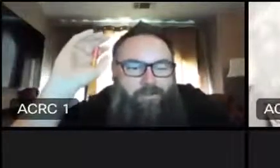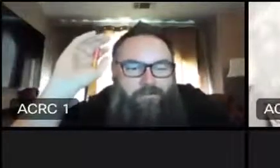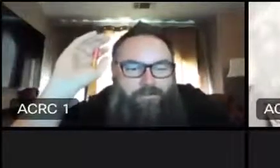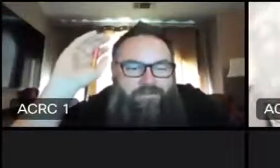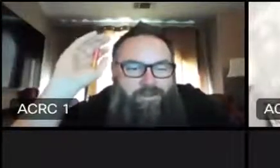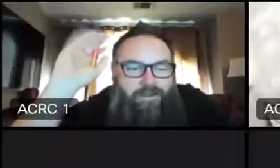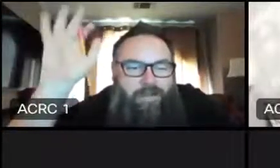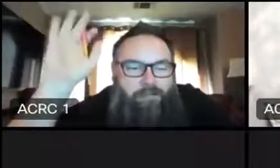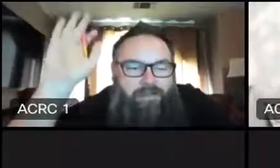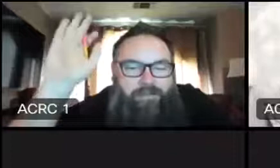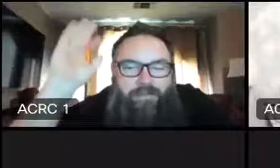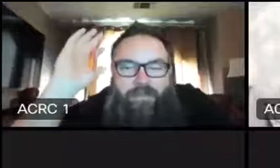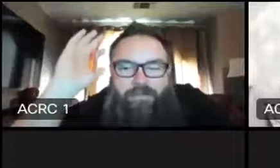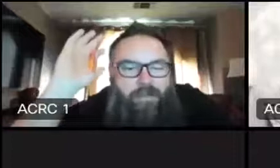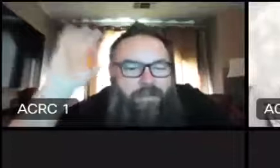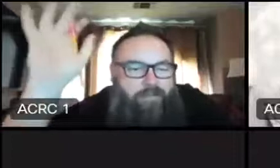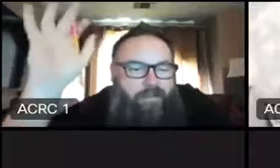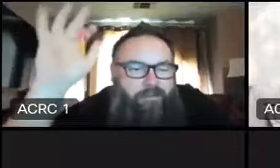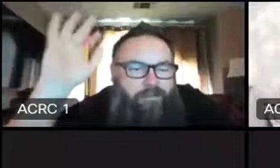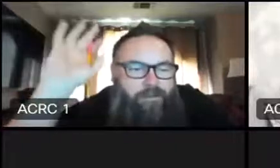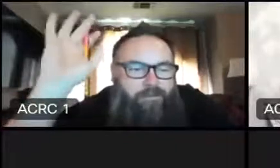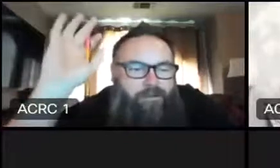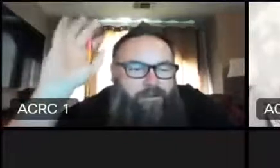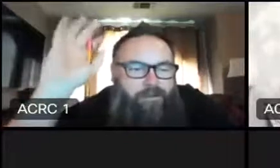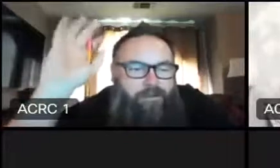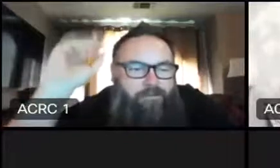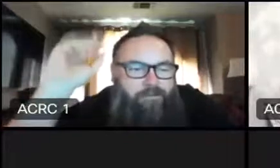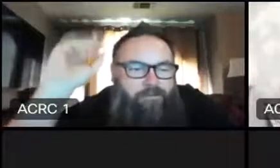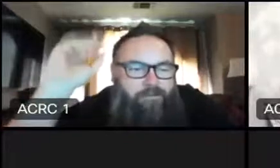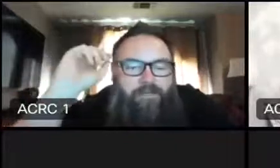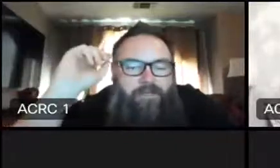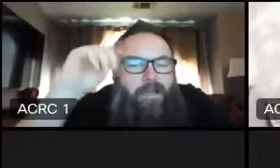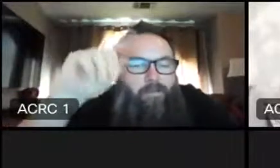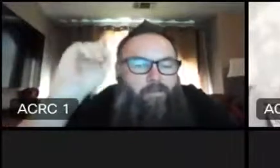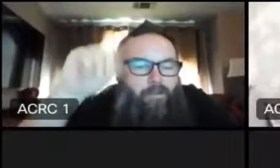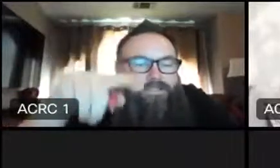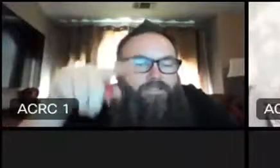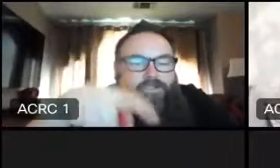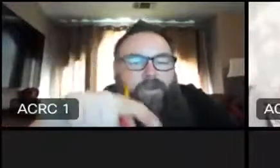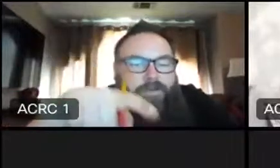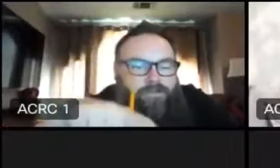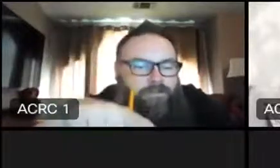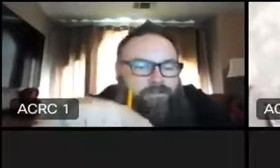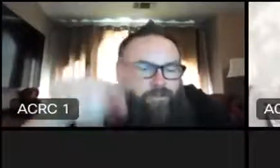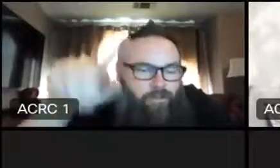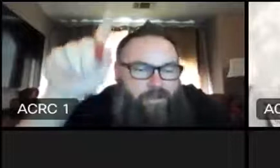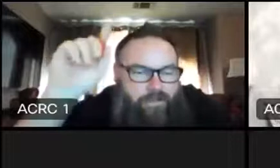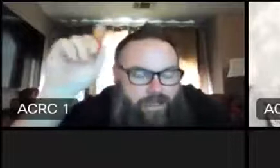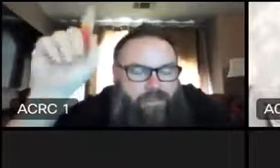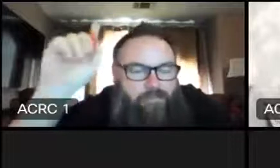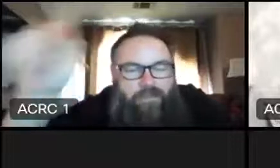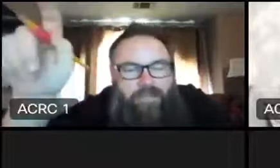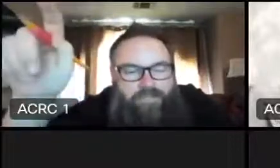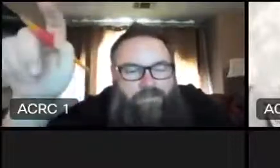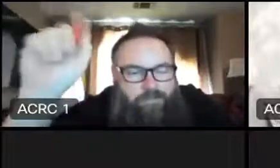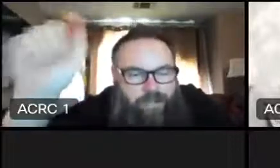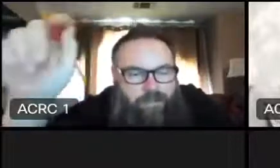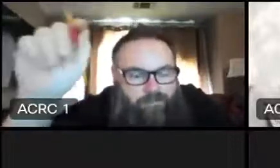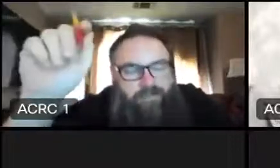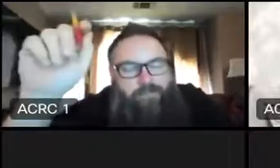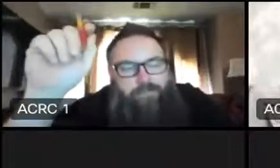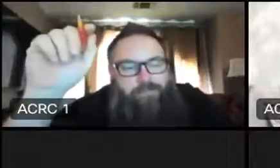email letting me know that there was one question that I didn't answer, that I still have the ability to get the payments. If I answer the question, they're going to send